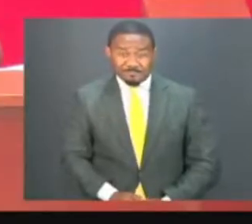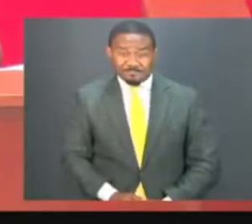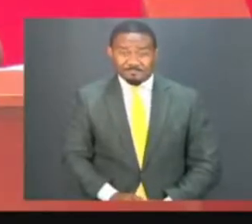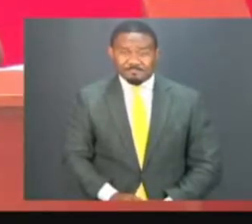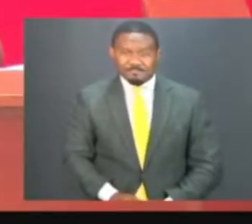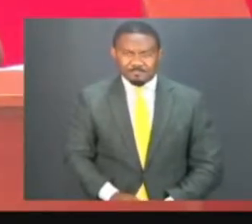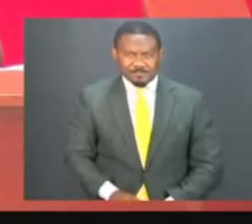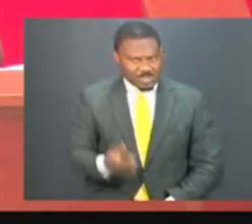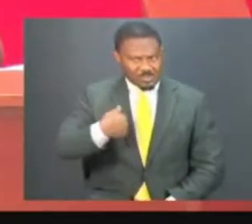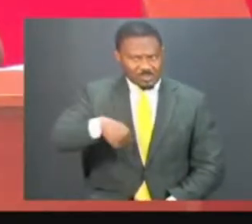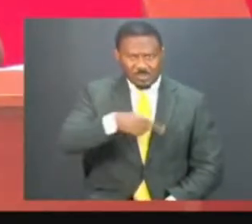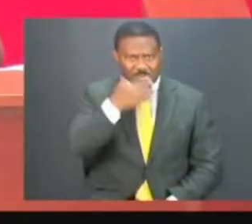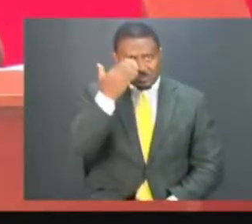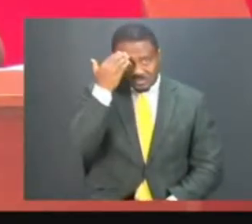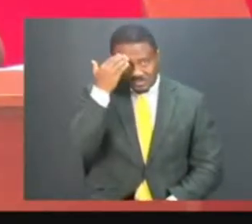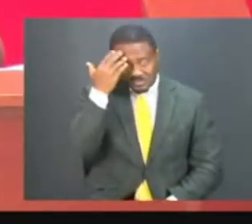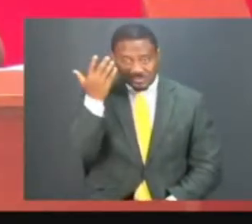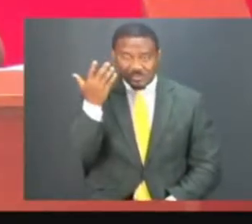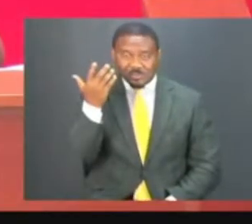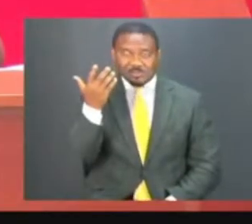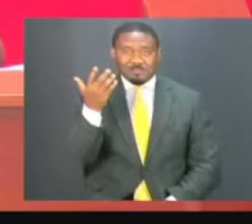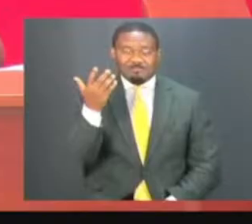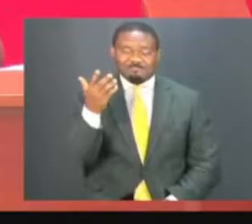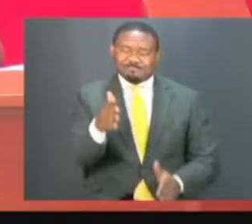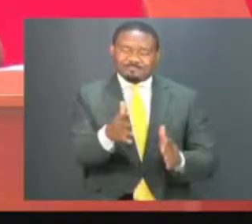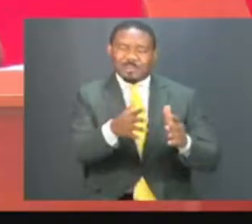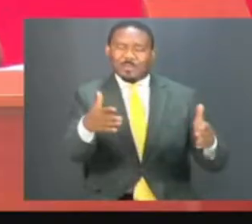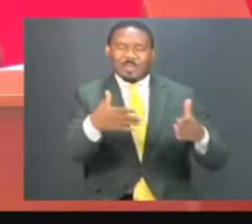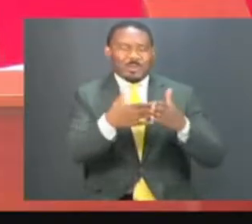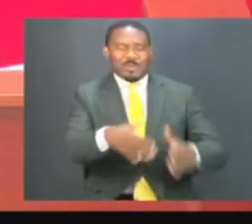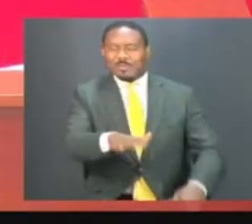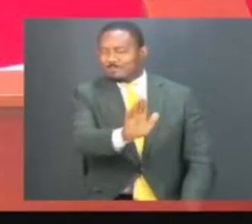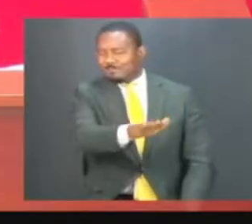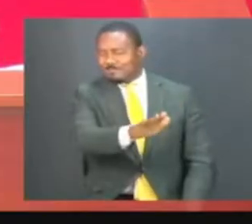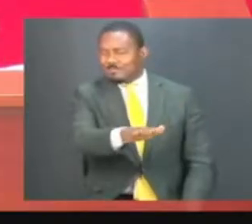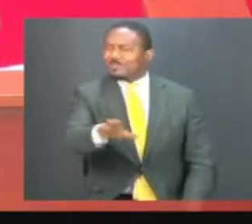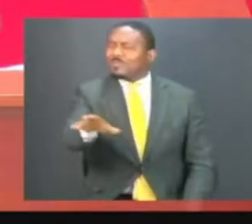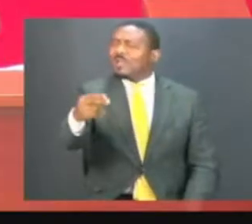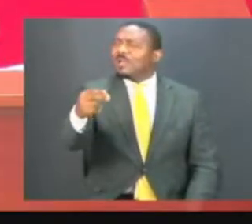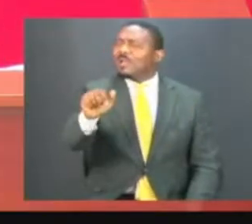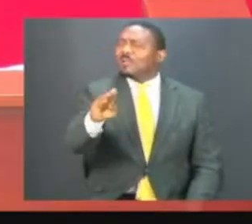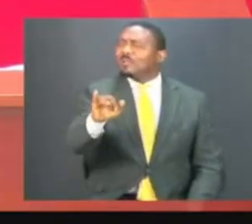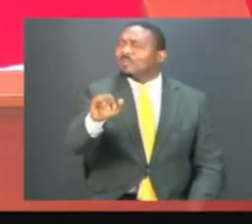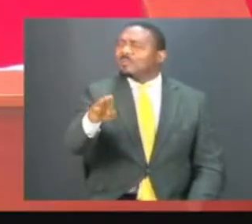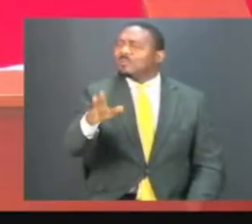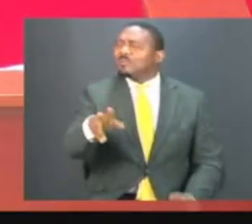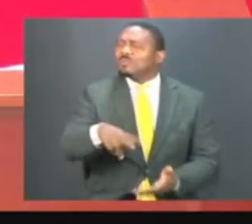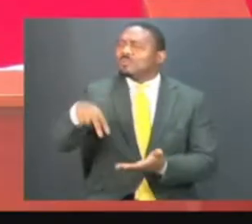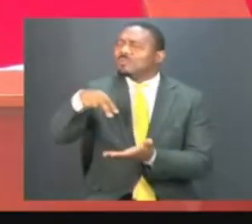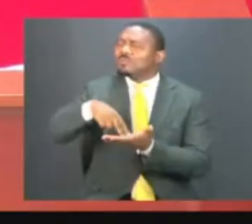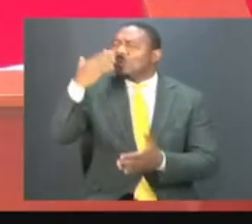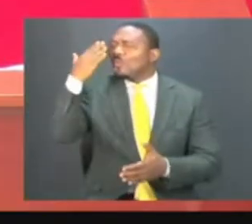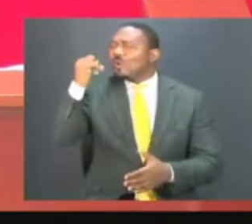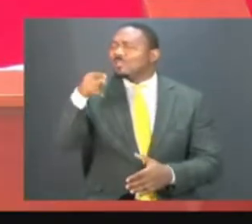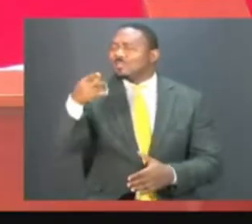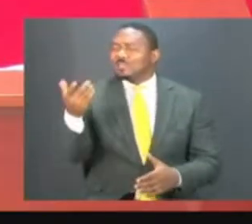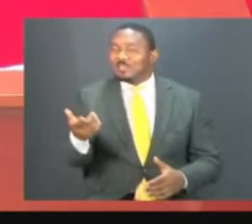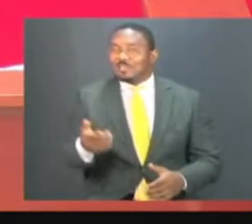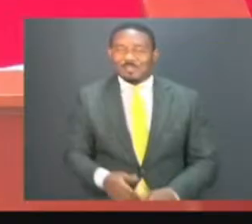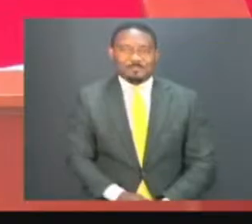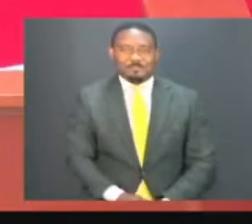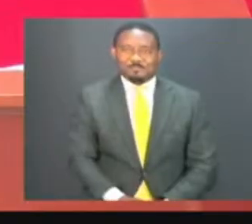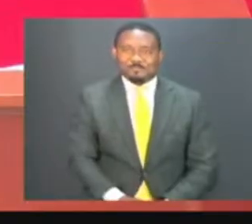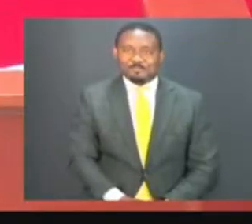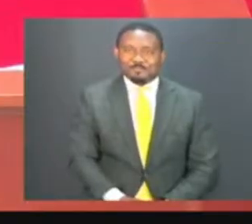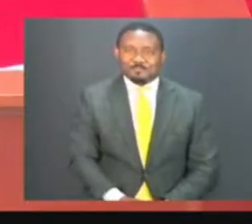house? Majority leader. Yes, Honorable Habib, why are you rising? Mr. Speaker, I think,